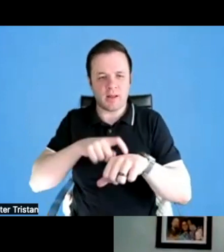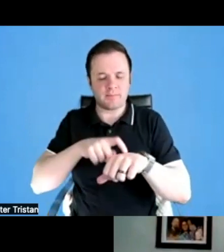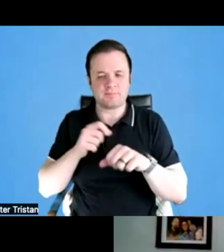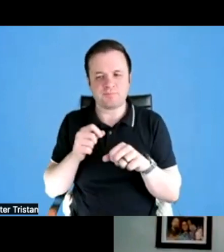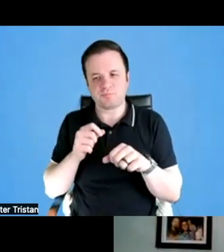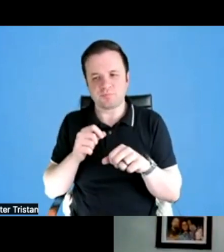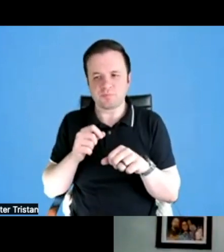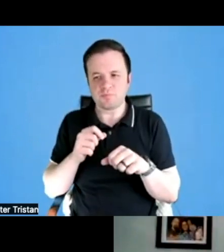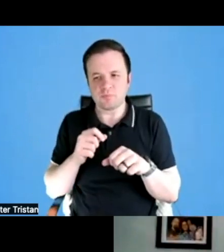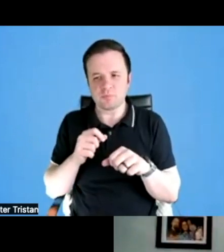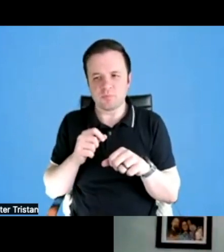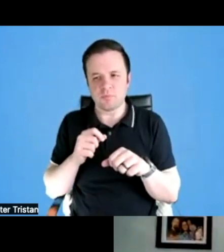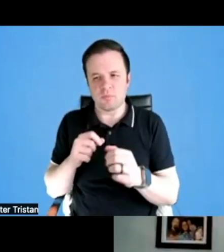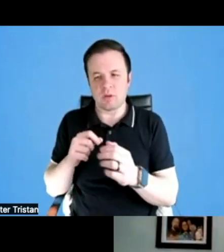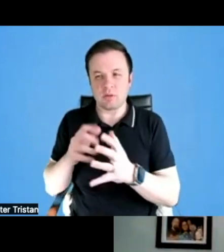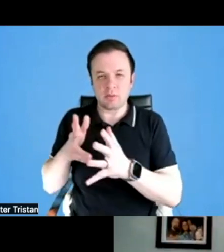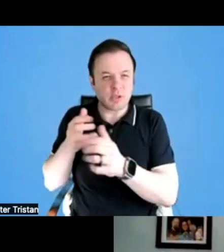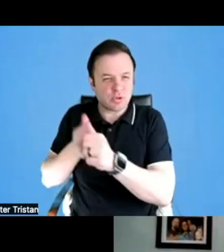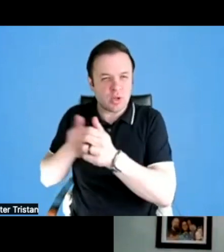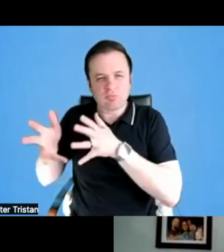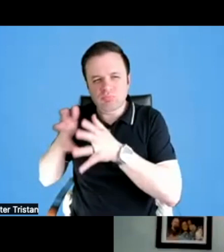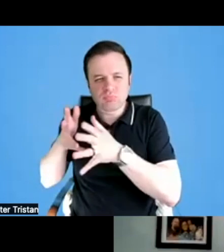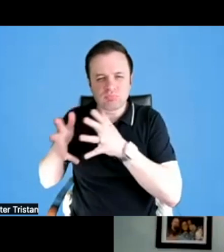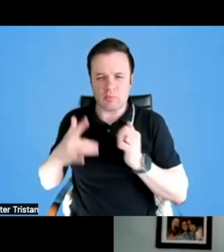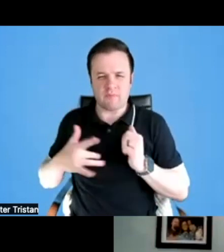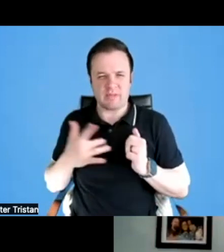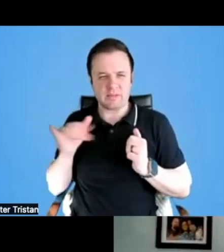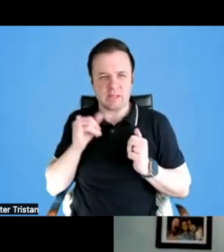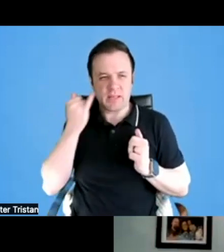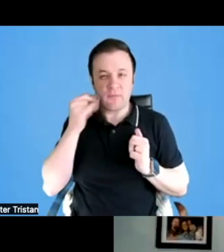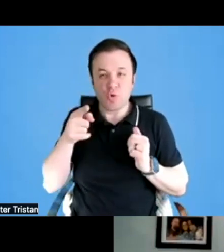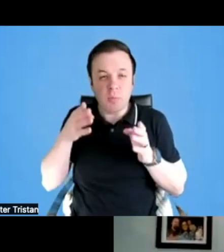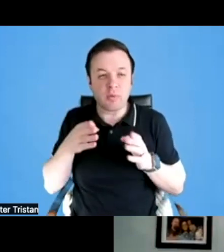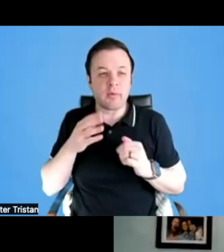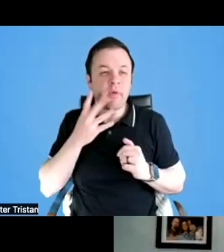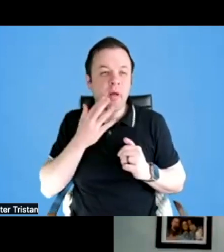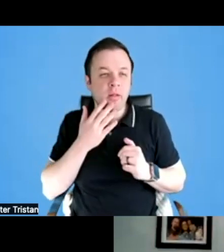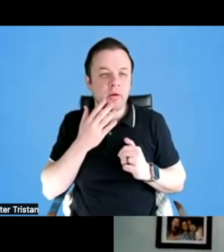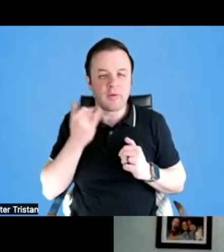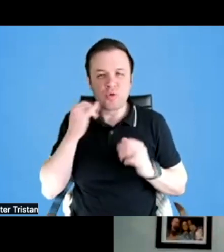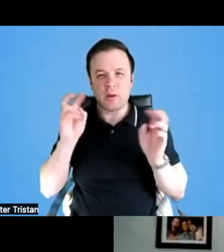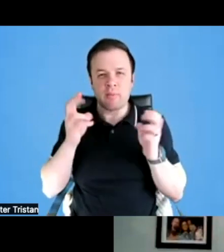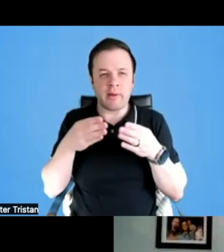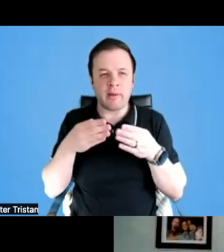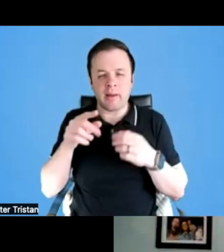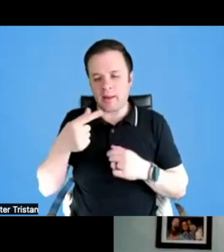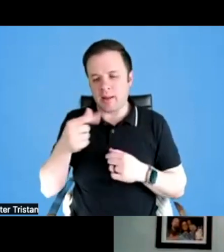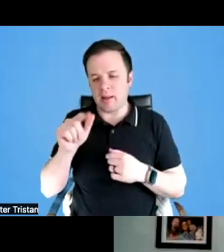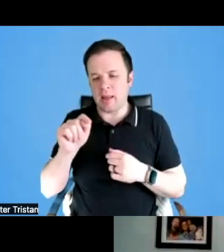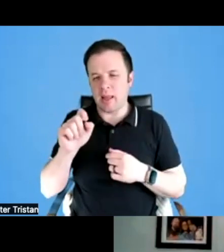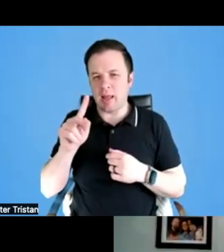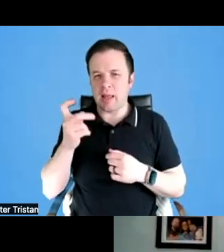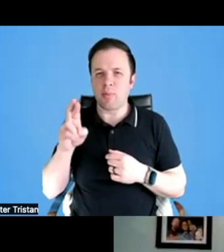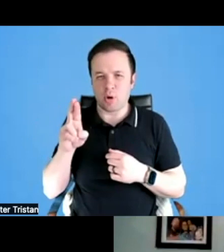talking with one another about what it feels like, especially to be a person of color in a system who becomes a gatekeeper. And that can